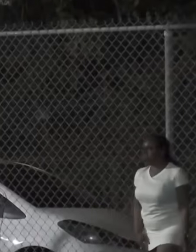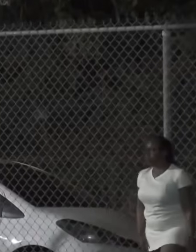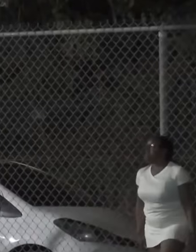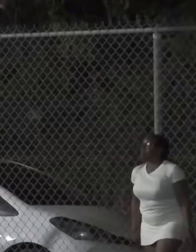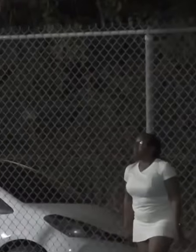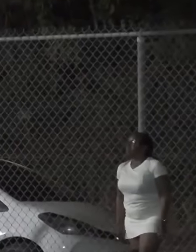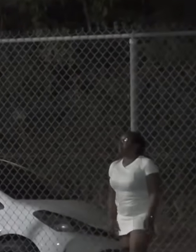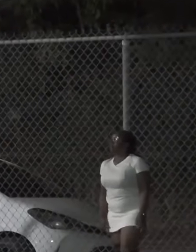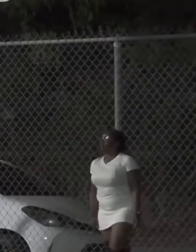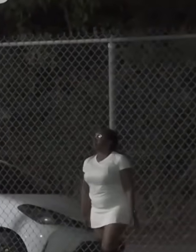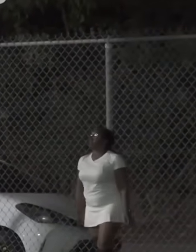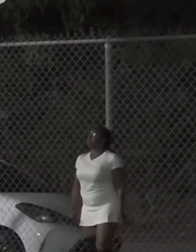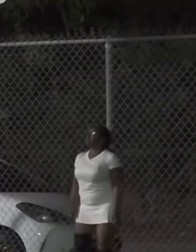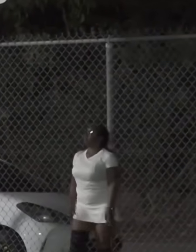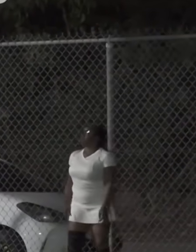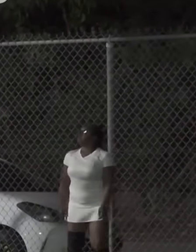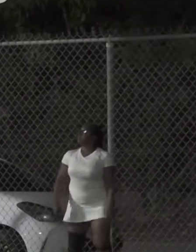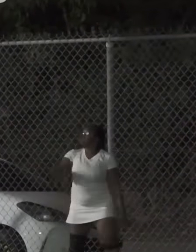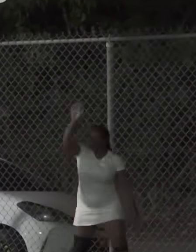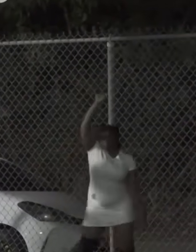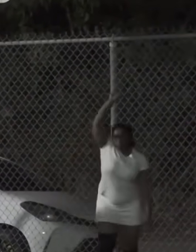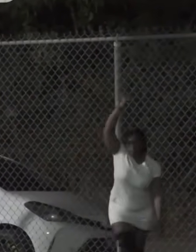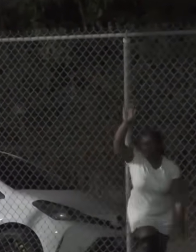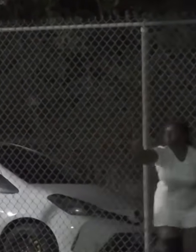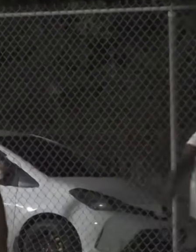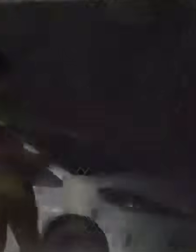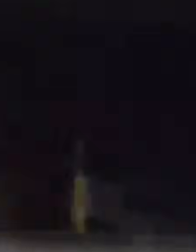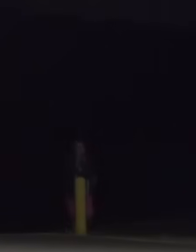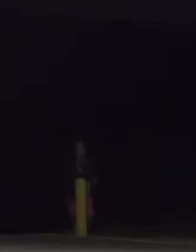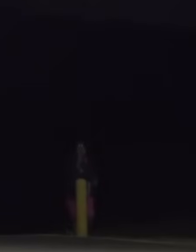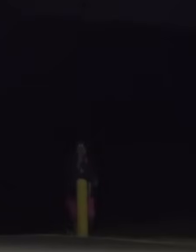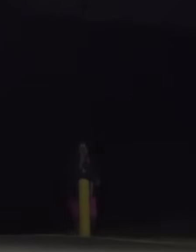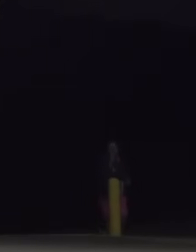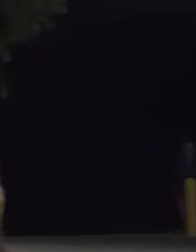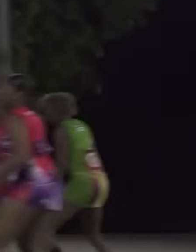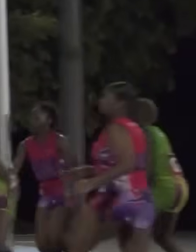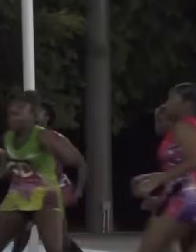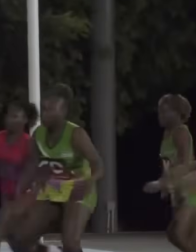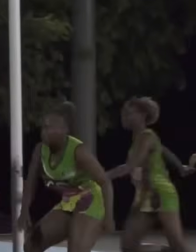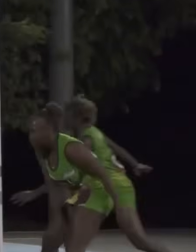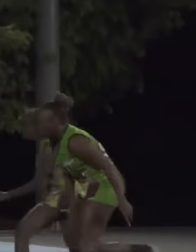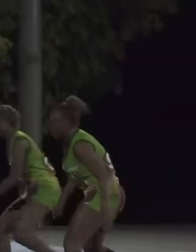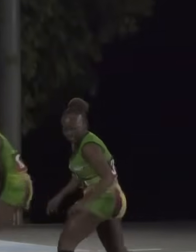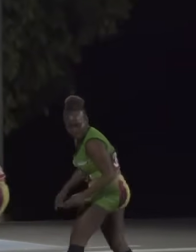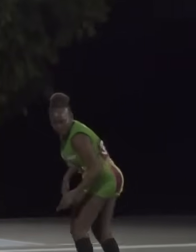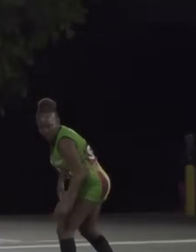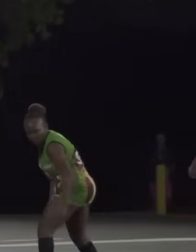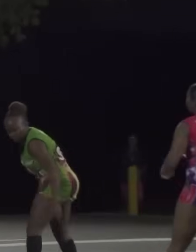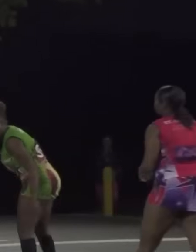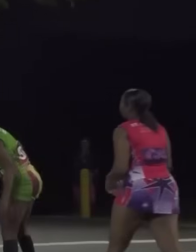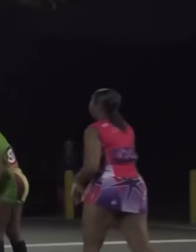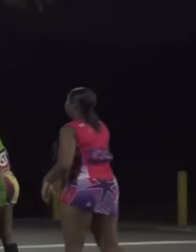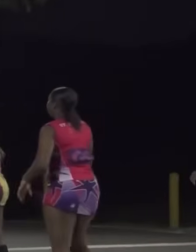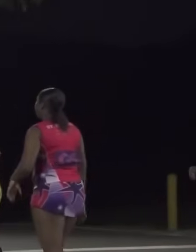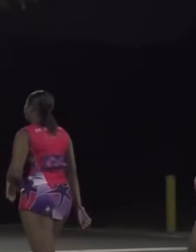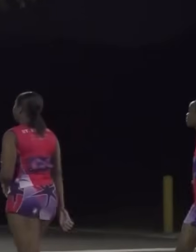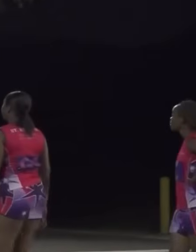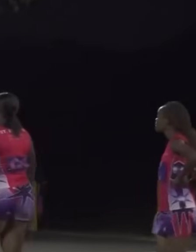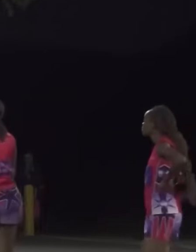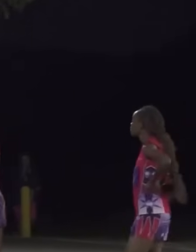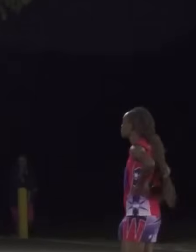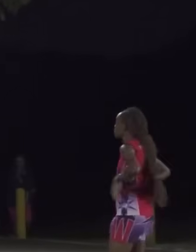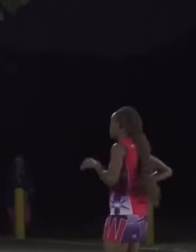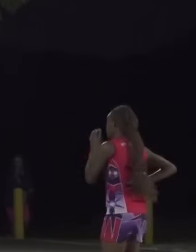Stephanie Young cleans up, made 5 of 9 attempts. St. Barnabas, who started slowly, would finally connect the dots. Trishan